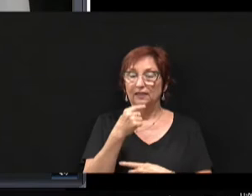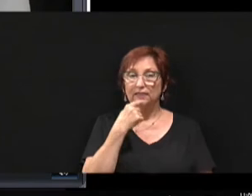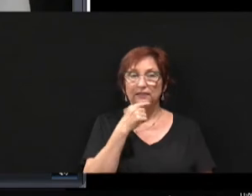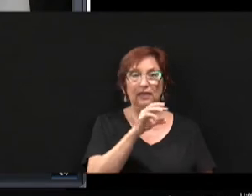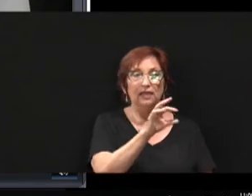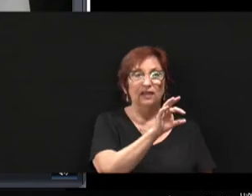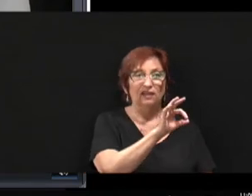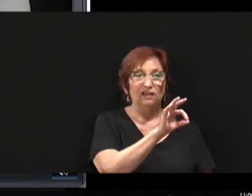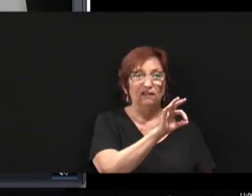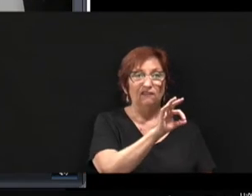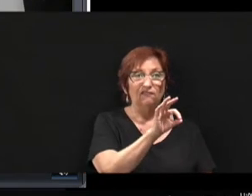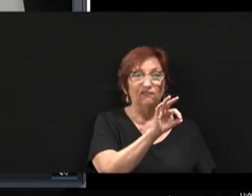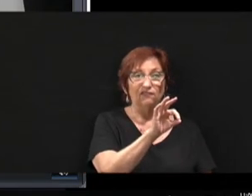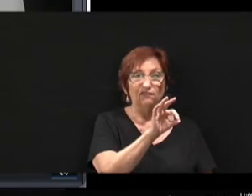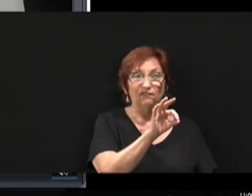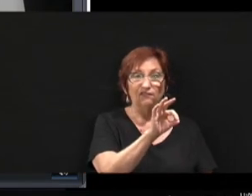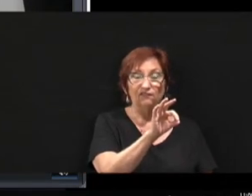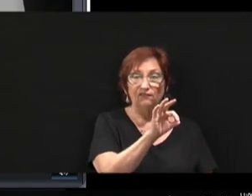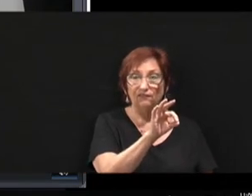oh, marker bad.